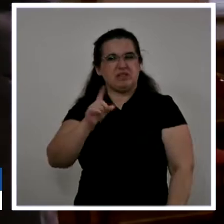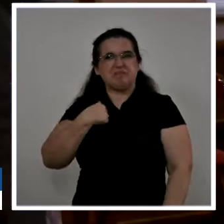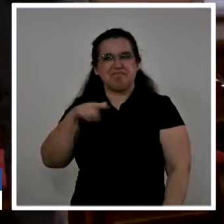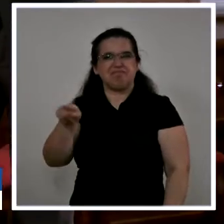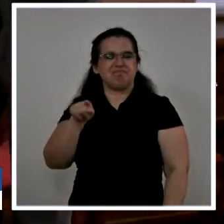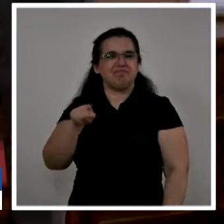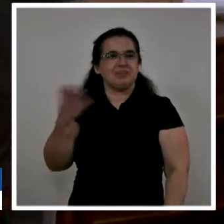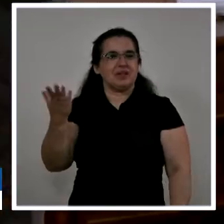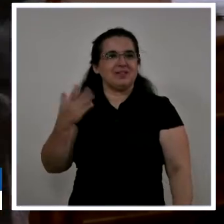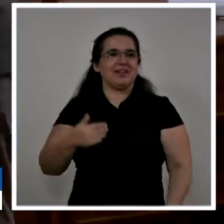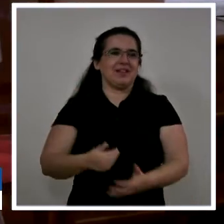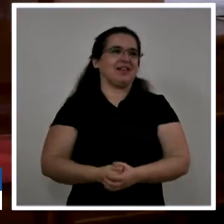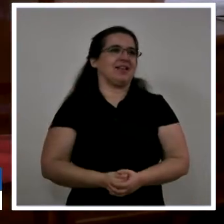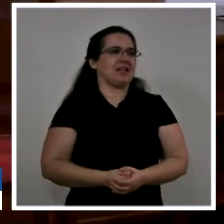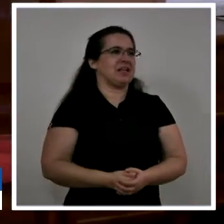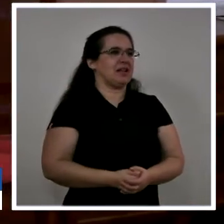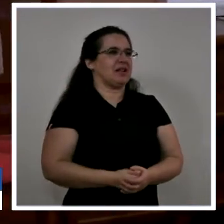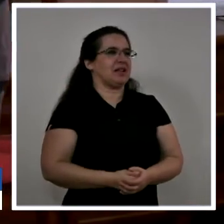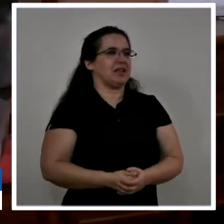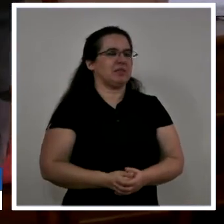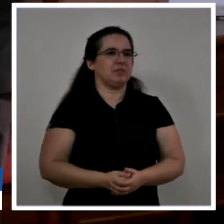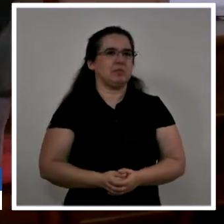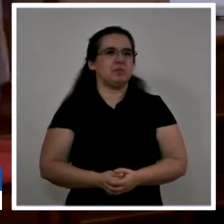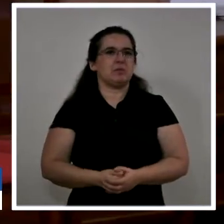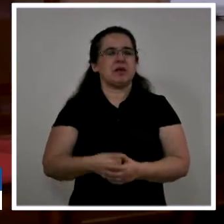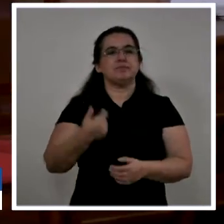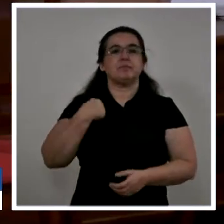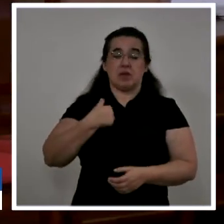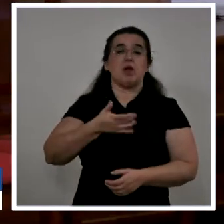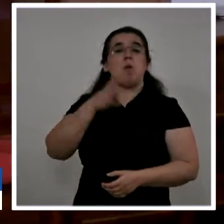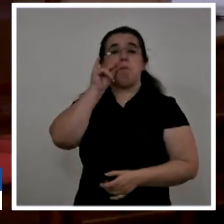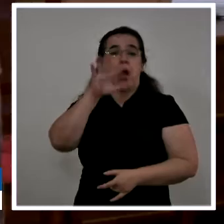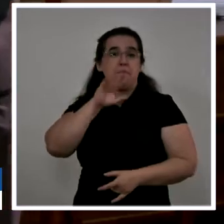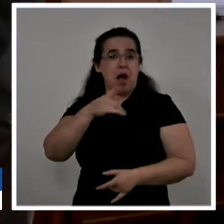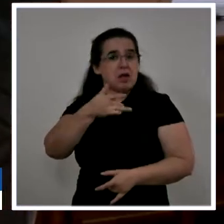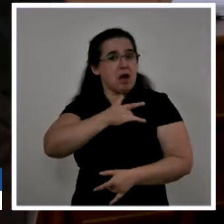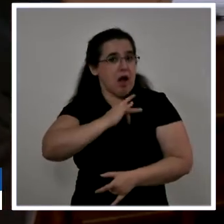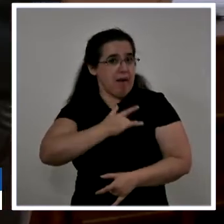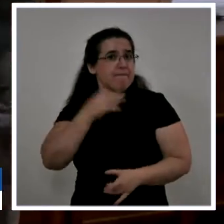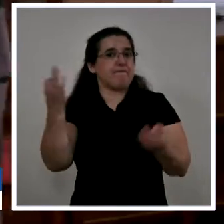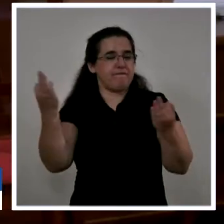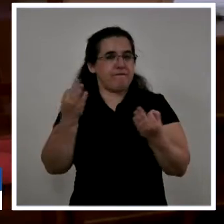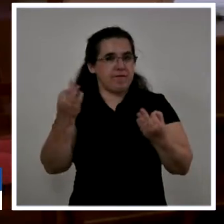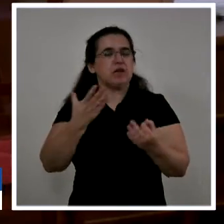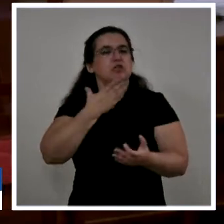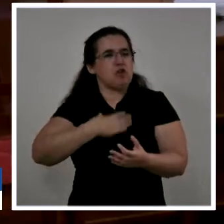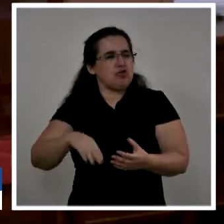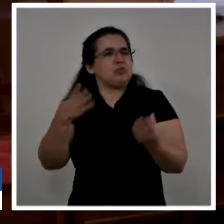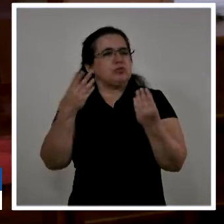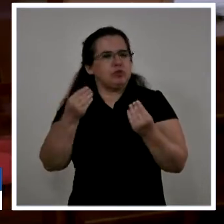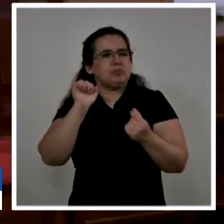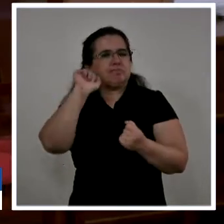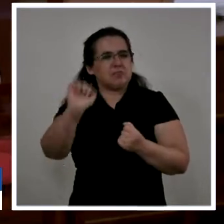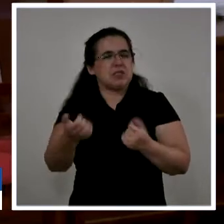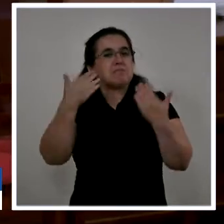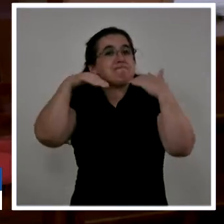parents and I had really, really good parents. I really loved a lot and they loved me a lot. Eu amo os meus pais e gosto muito deles. Realmente gosto muito deles, mas. But